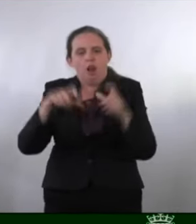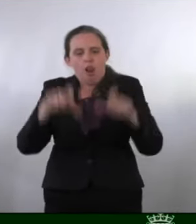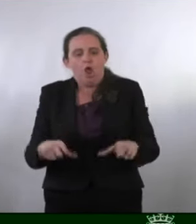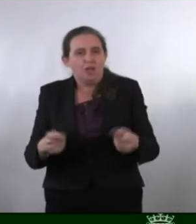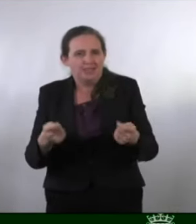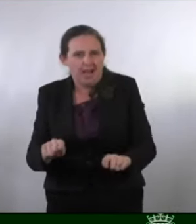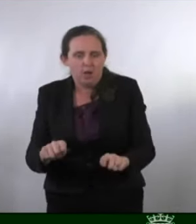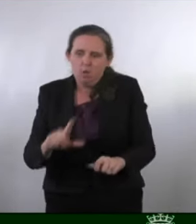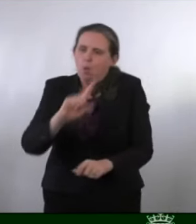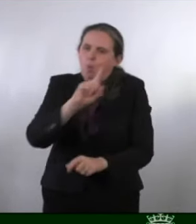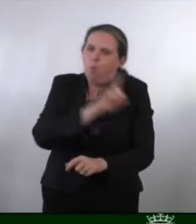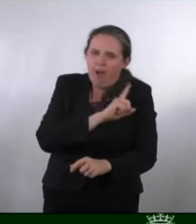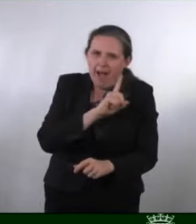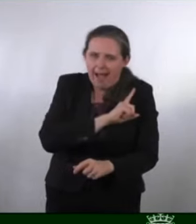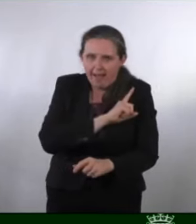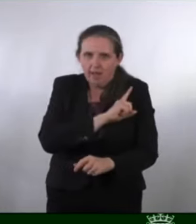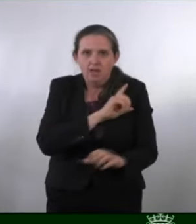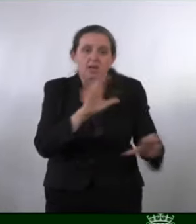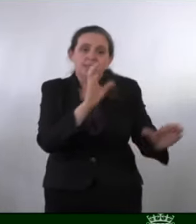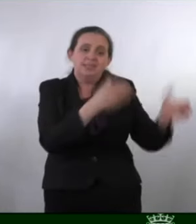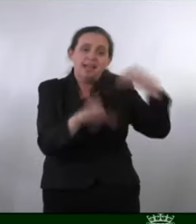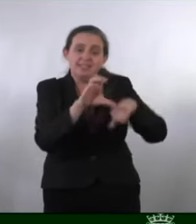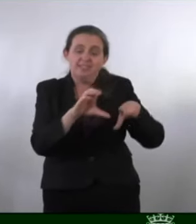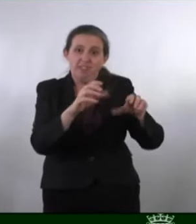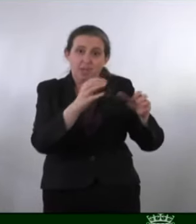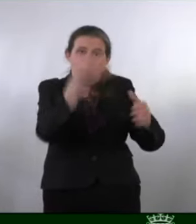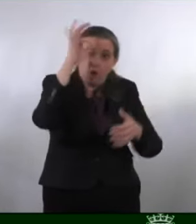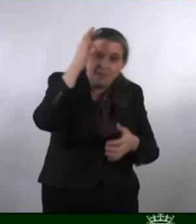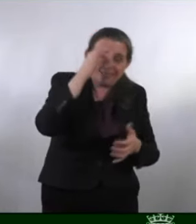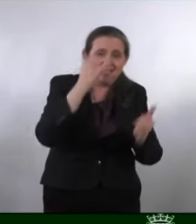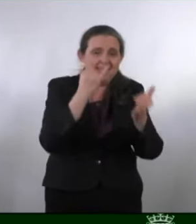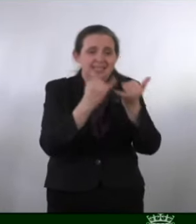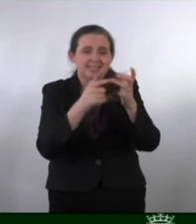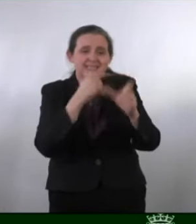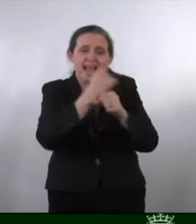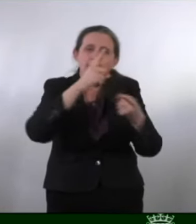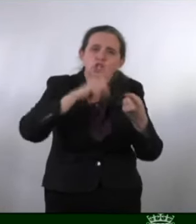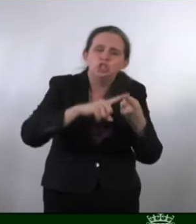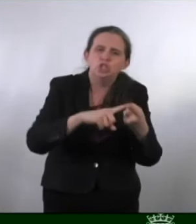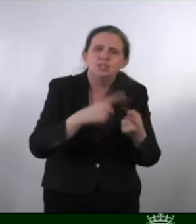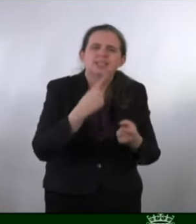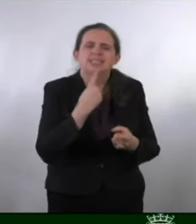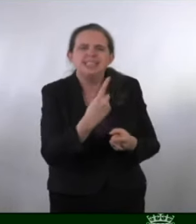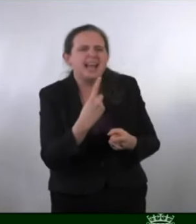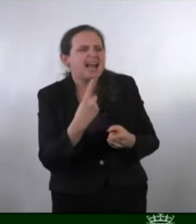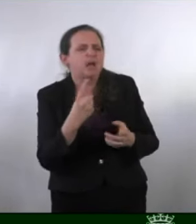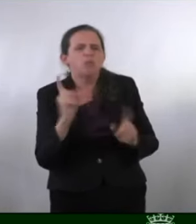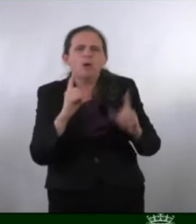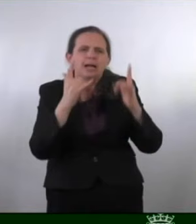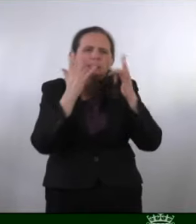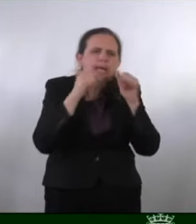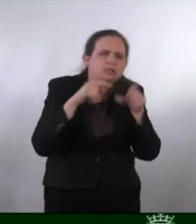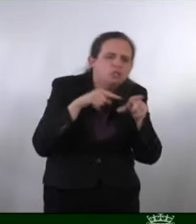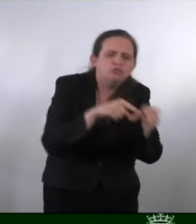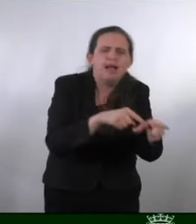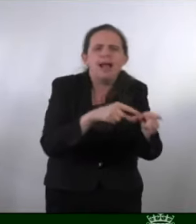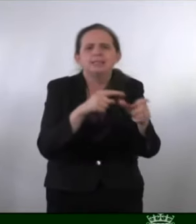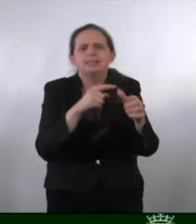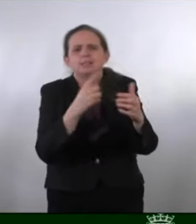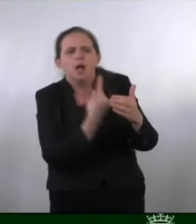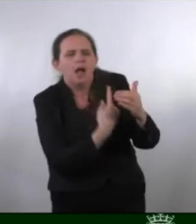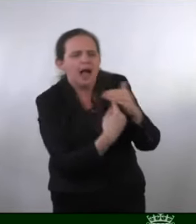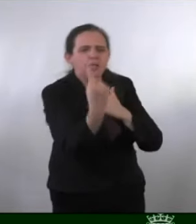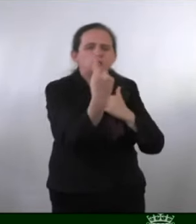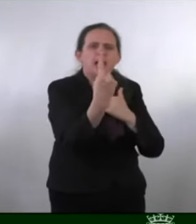of the government's own scientific advisors, SAGE, test, trace and isolate was only having a marginal impact on transmission. It's one of the reasons